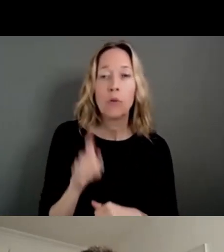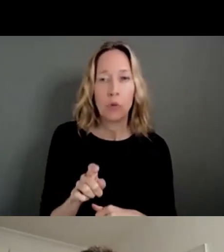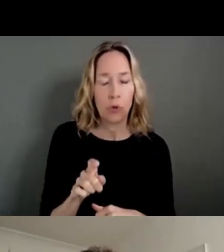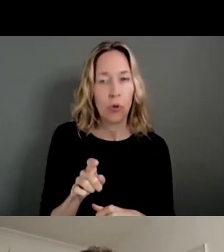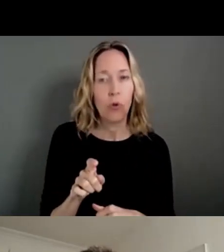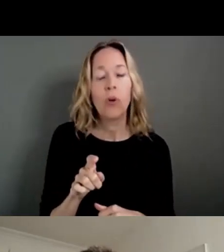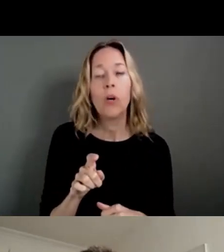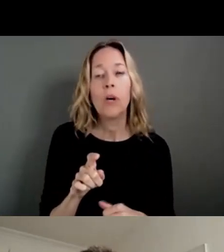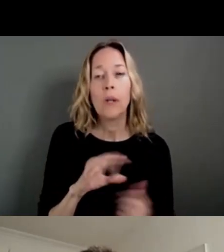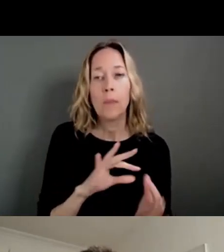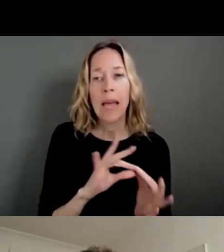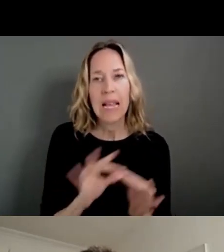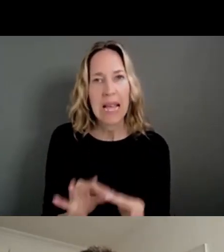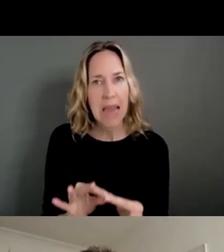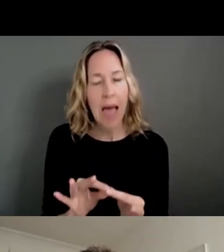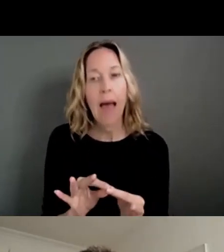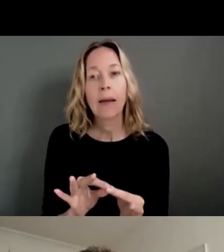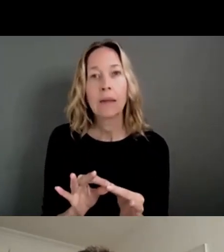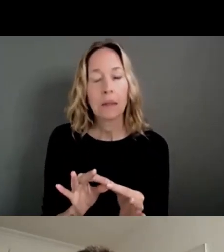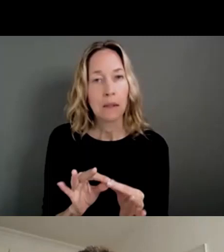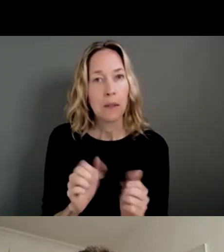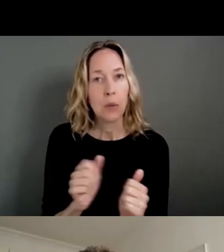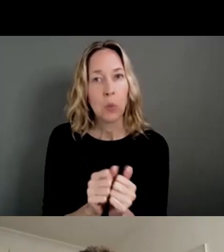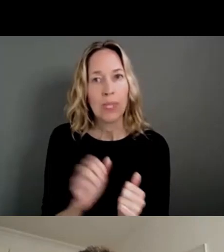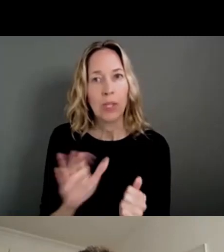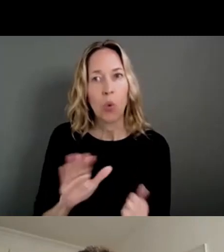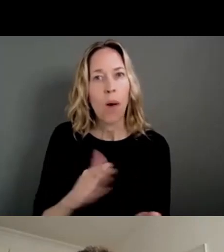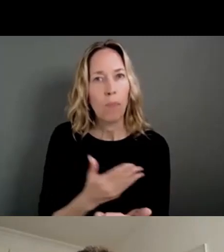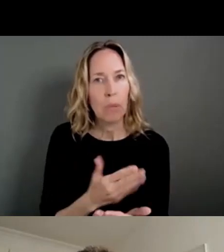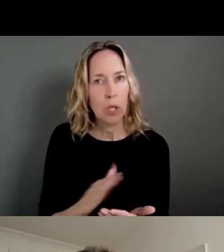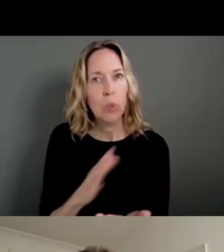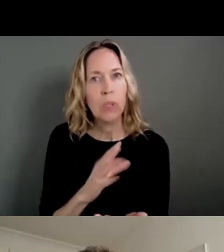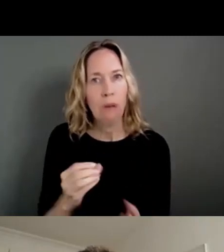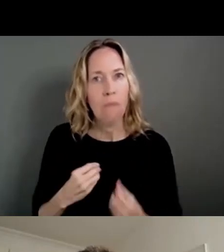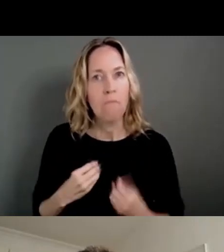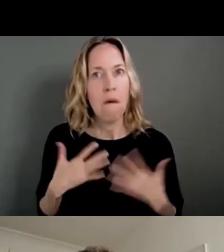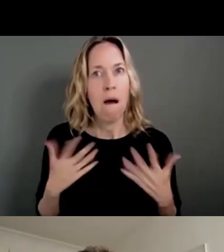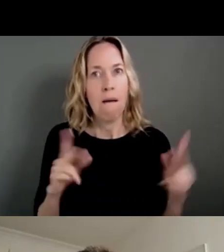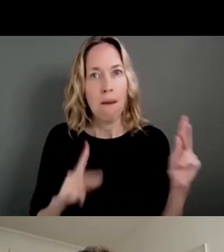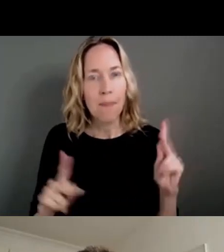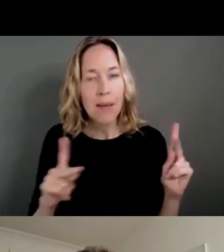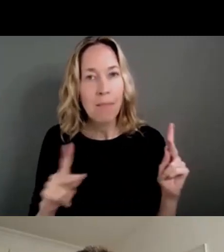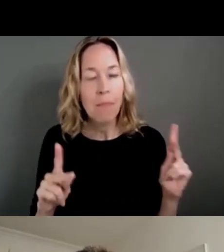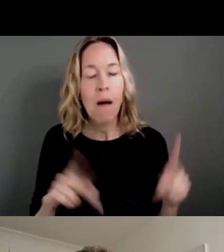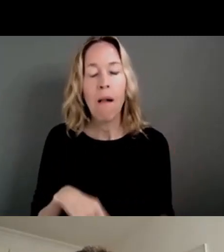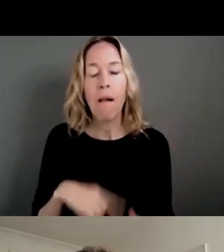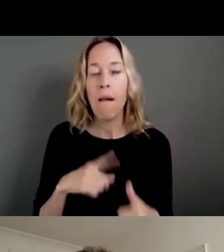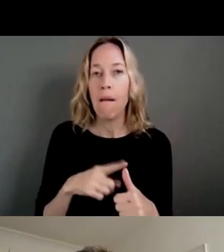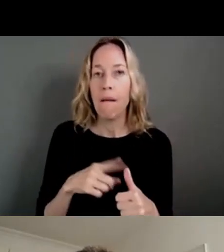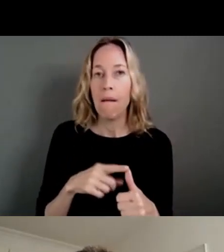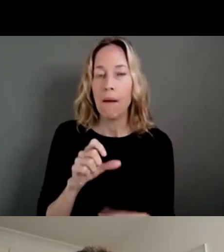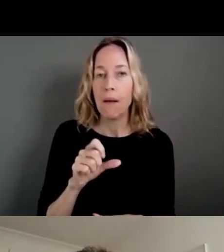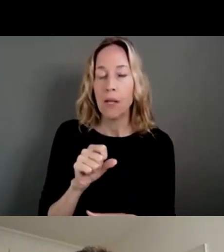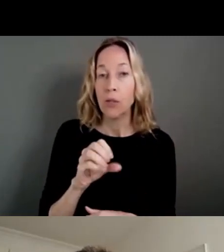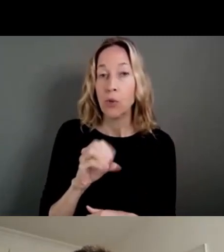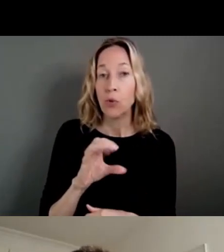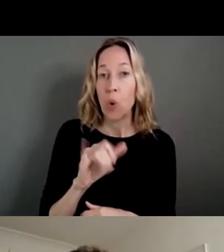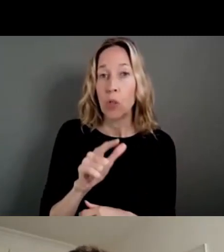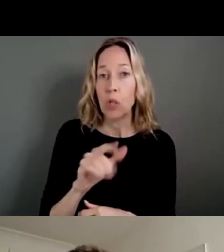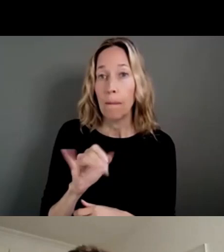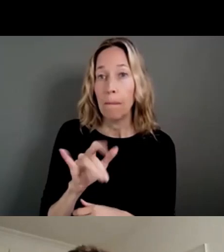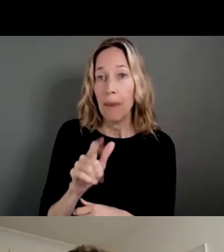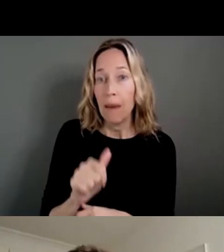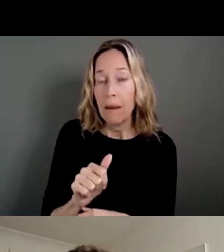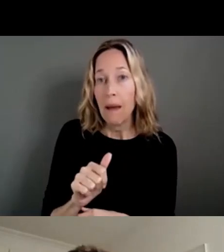as compelling as your music. And that's everything from your social media presence to how you write newsletters to how you